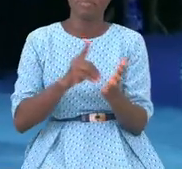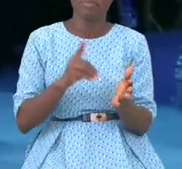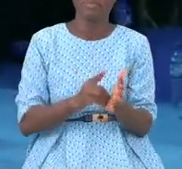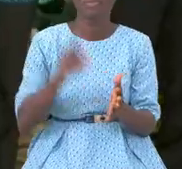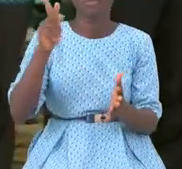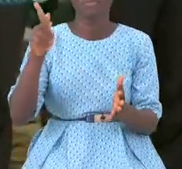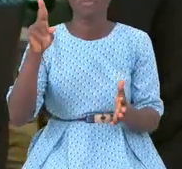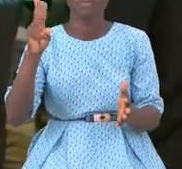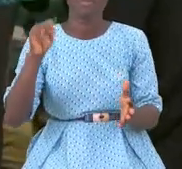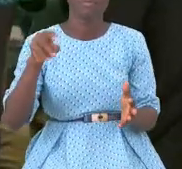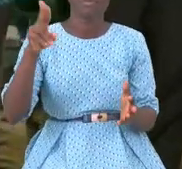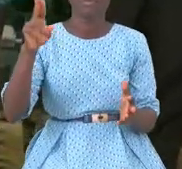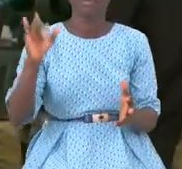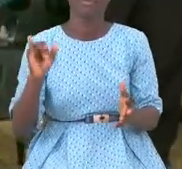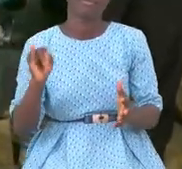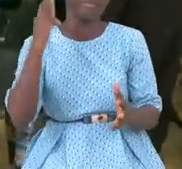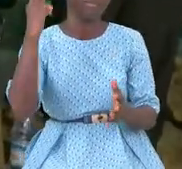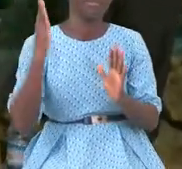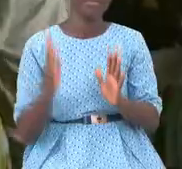Pastor. Praise the Lord.